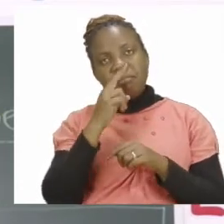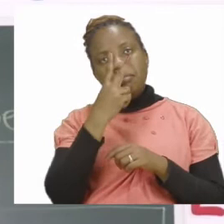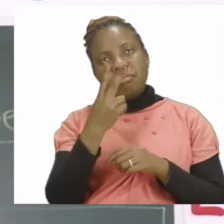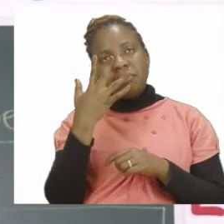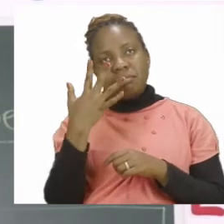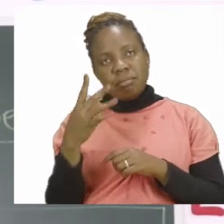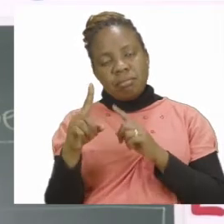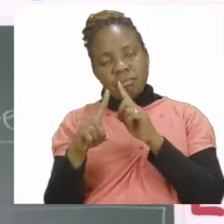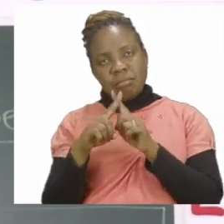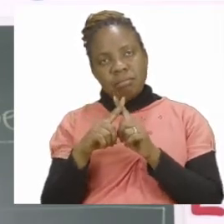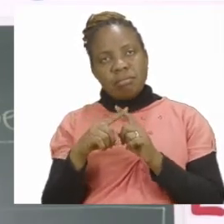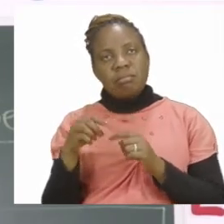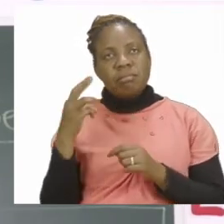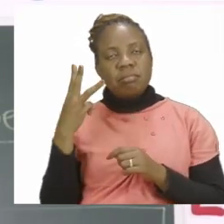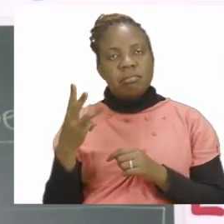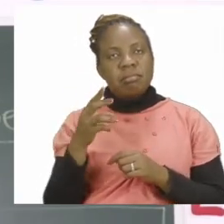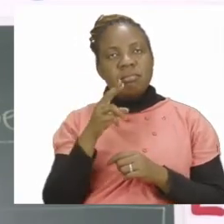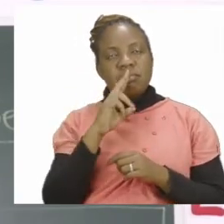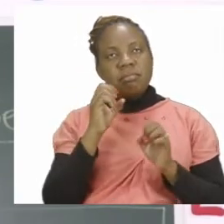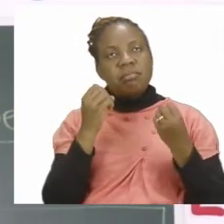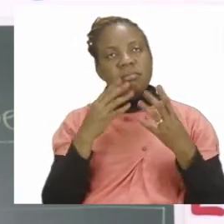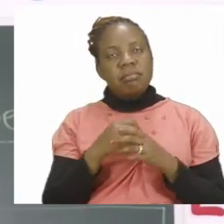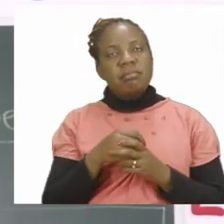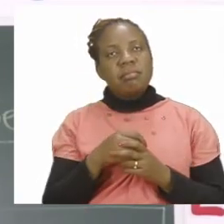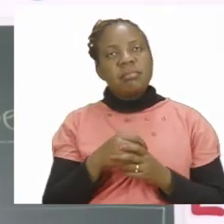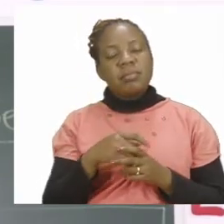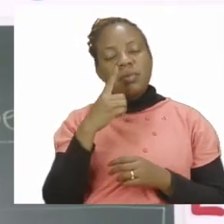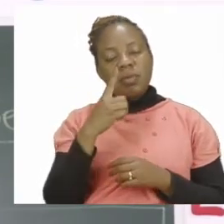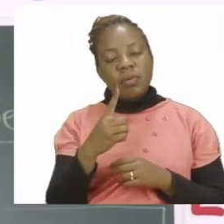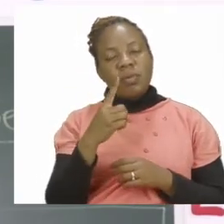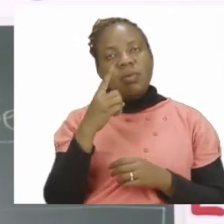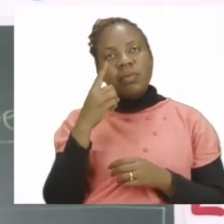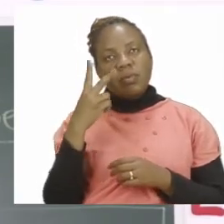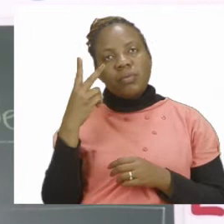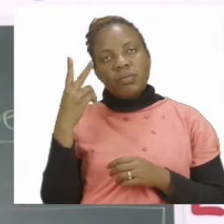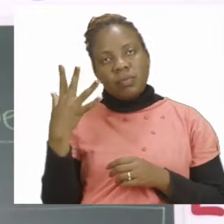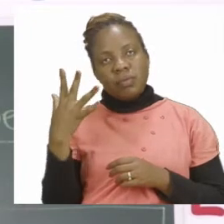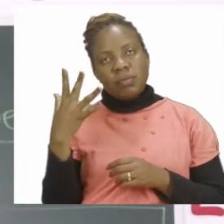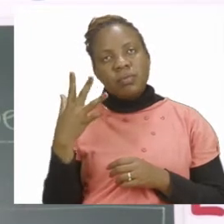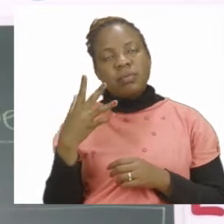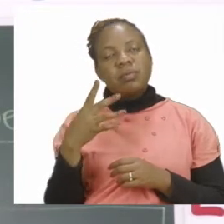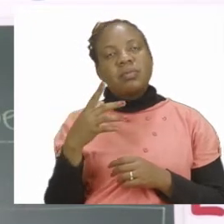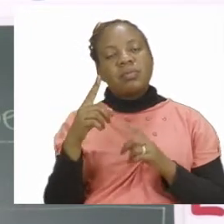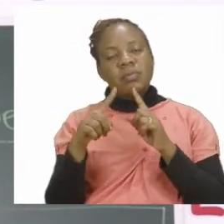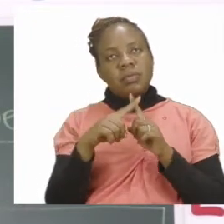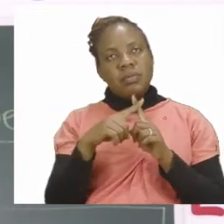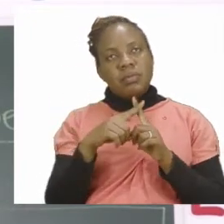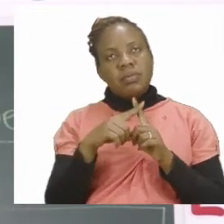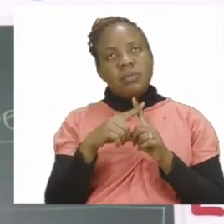3. So if we say 25 times 3, we say